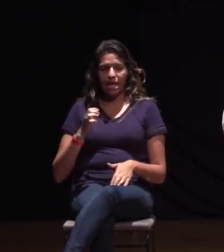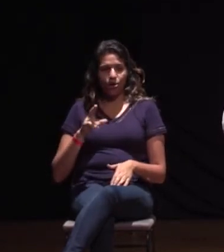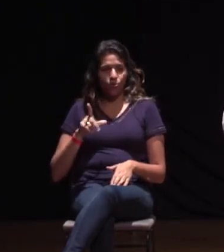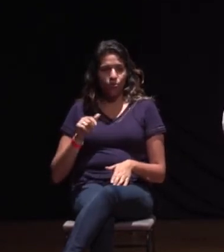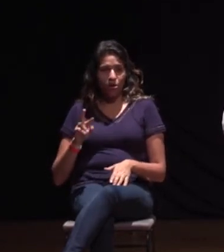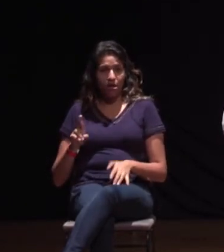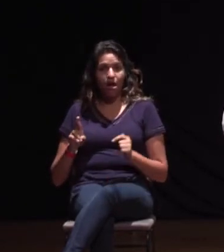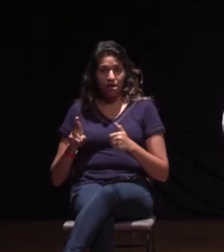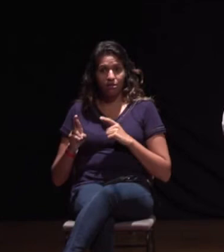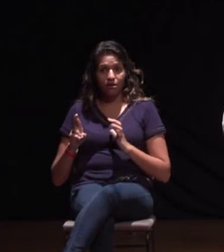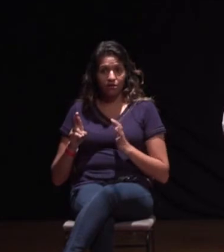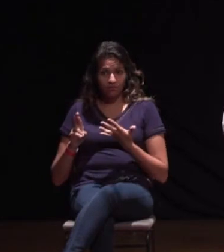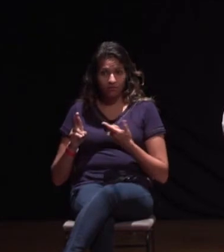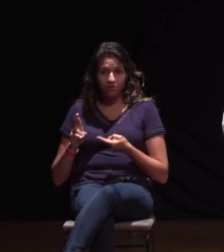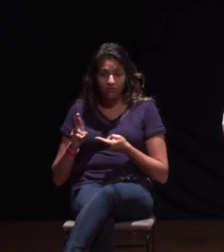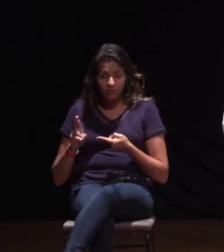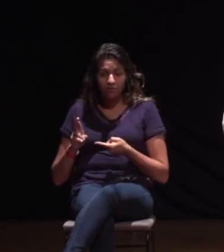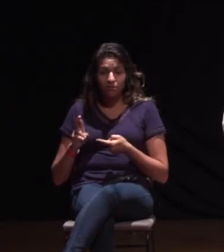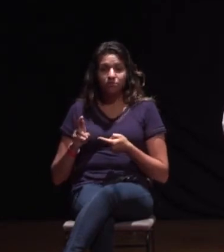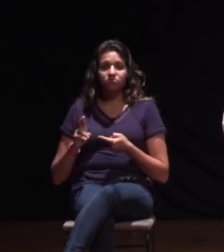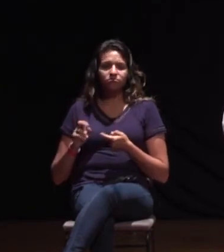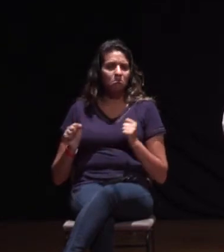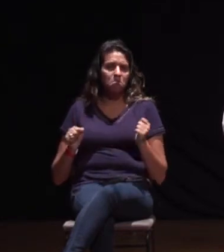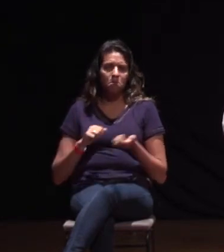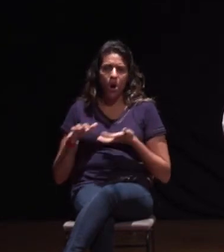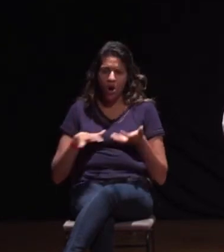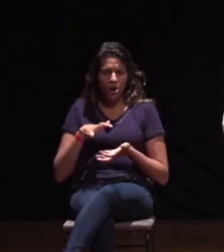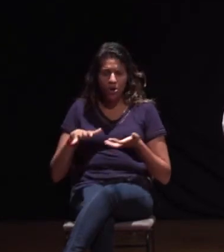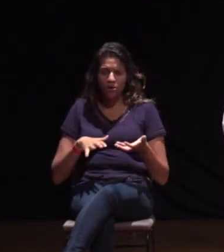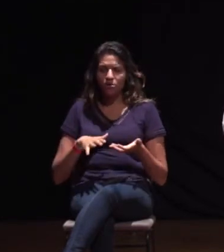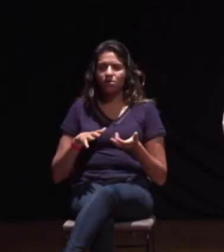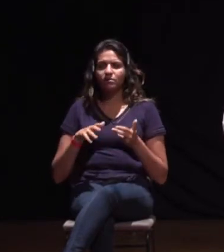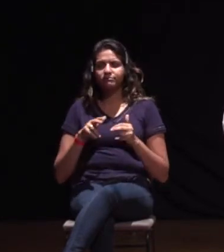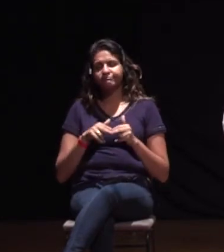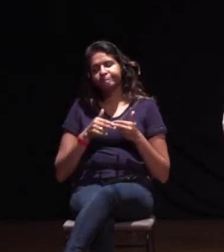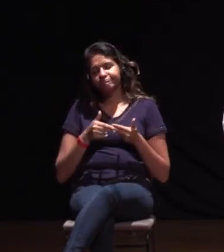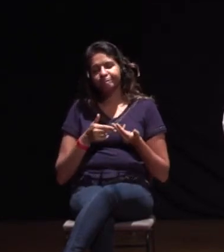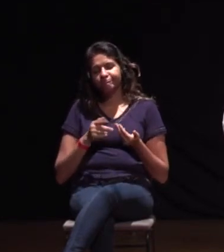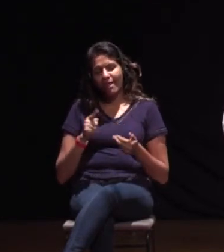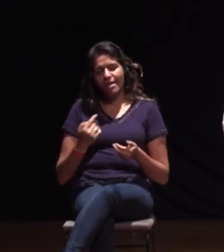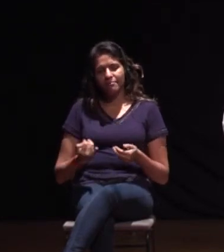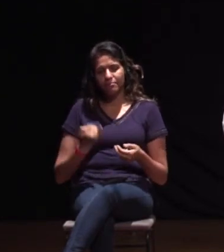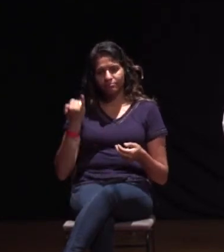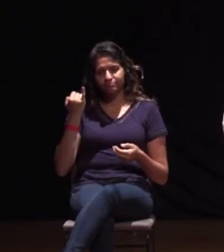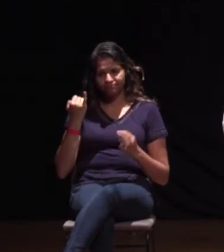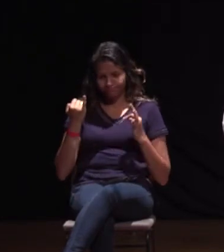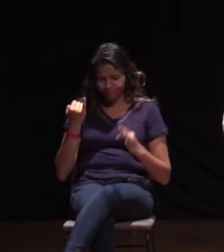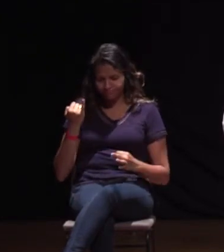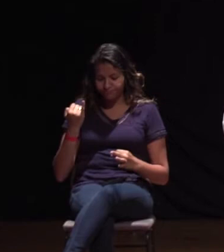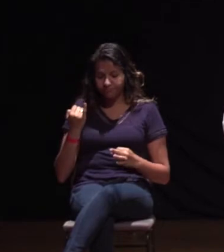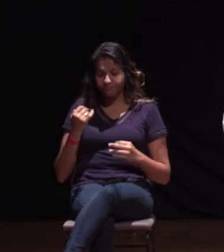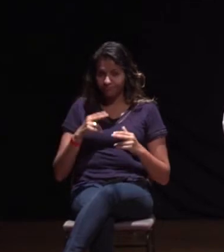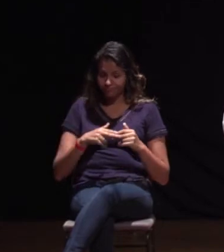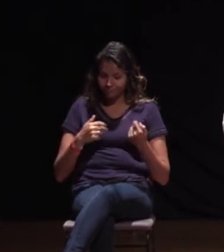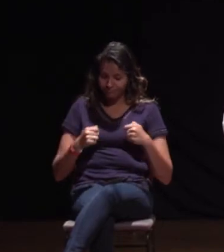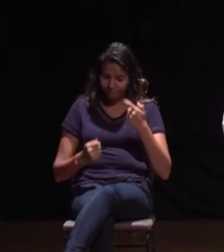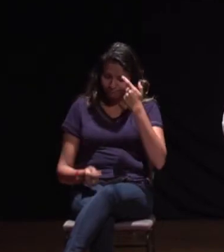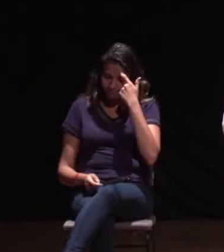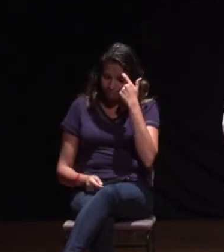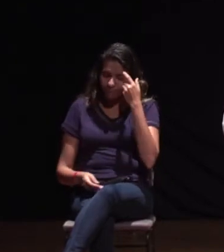important when we think about how we write art history that we cast our net very, very broadly.